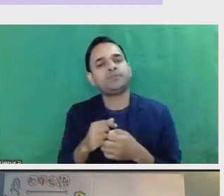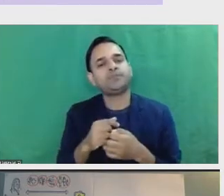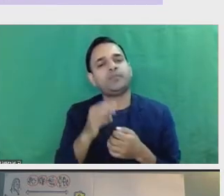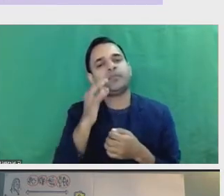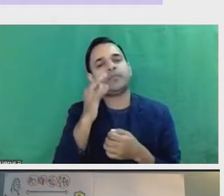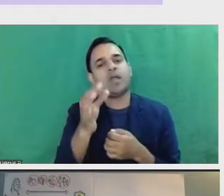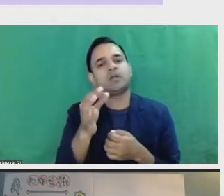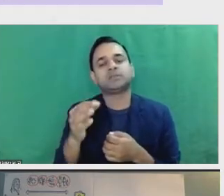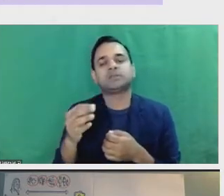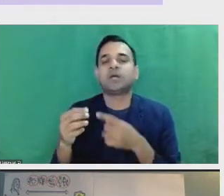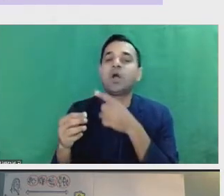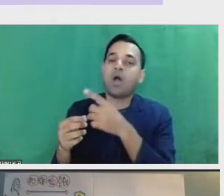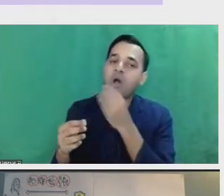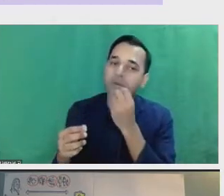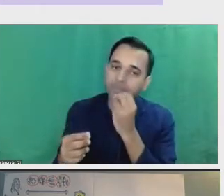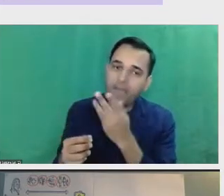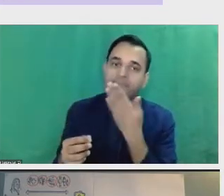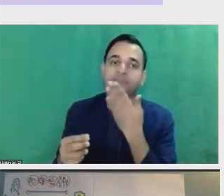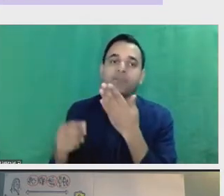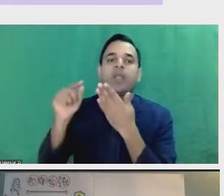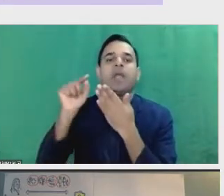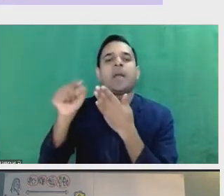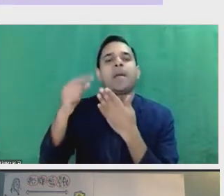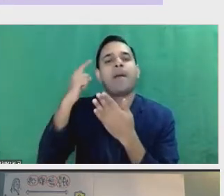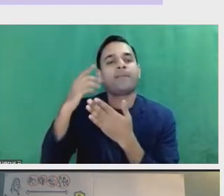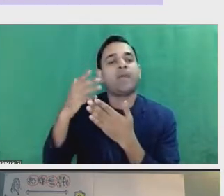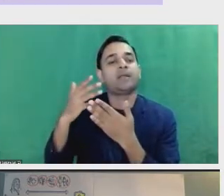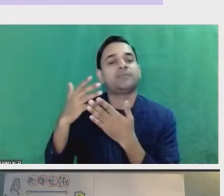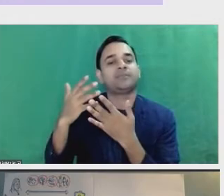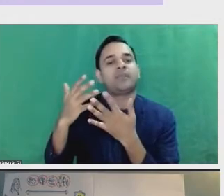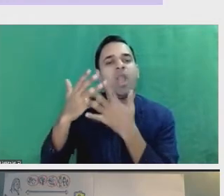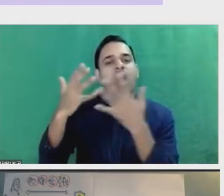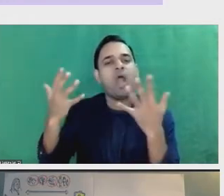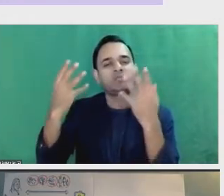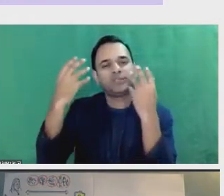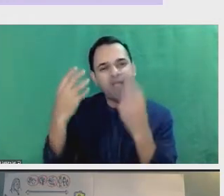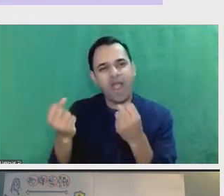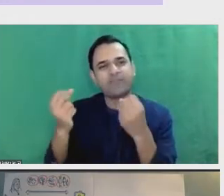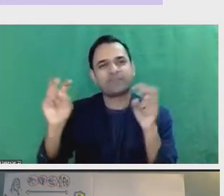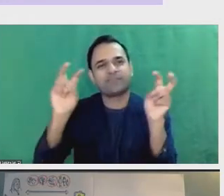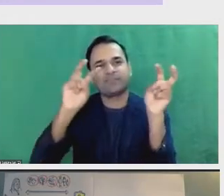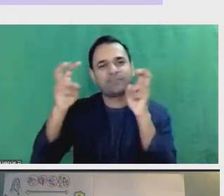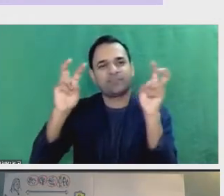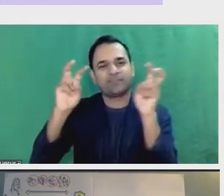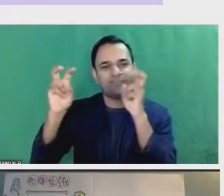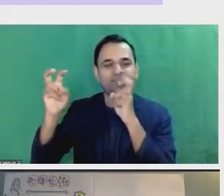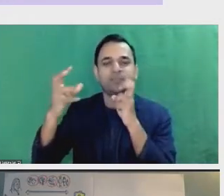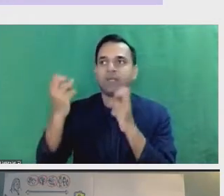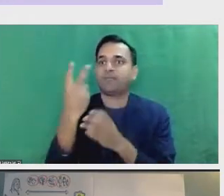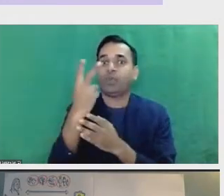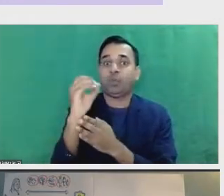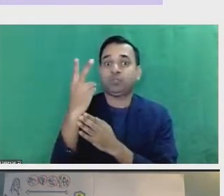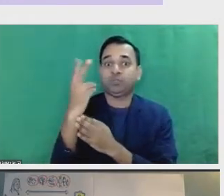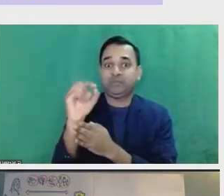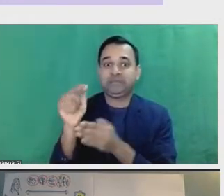the post-2020 process, the parallel process that we shouldn't forget about is the gender plan of action, the post-gender plan